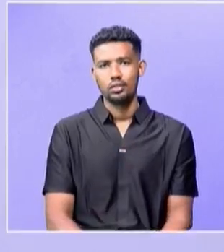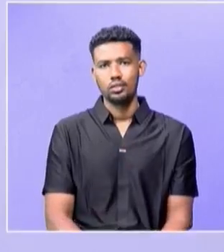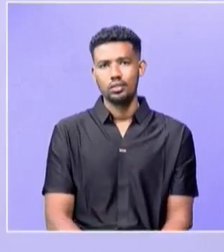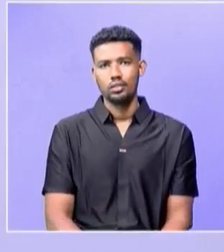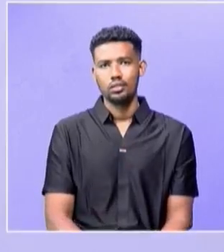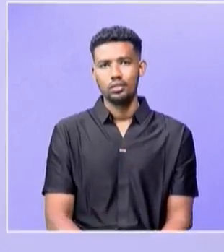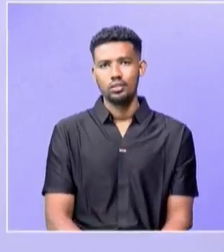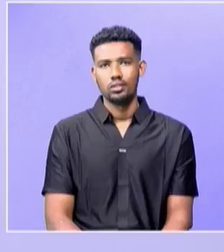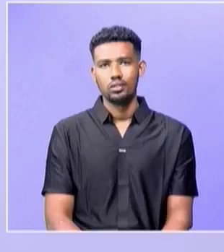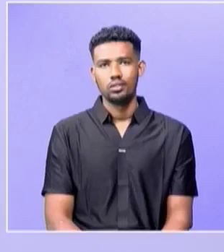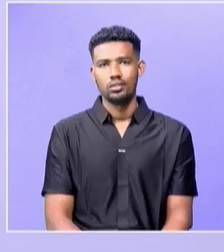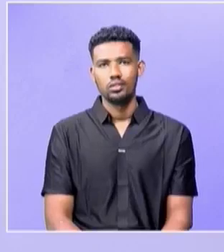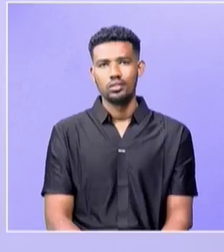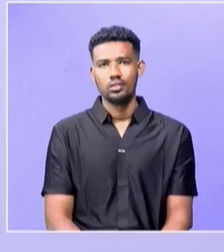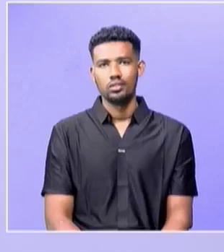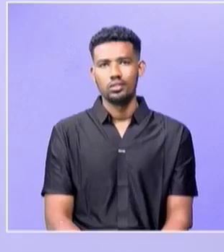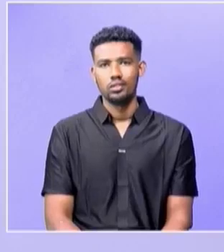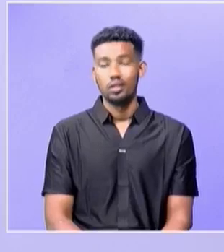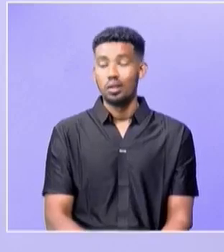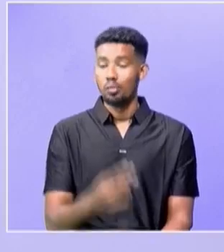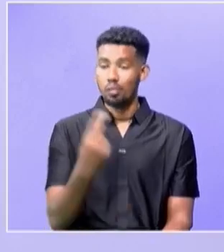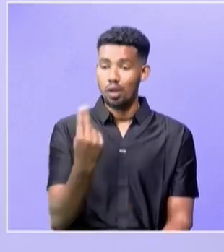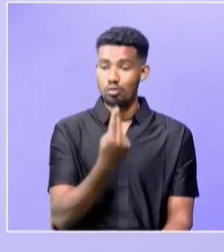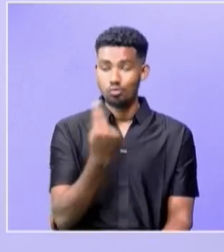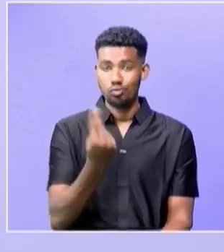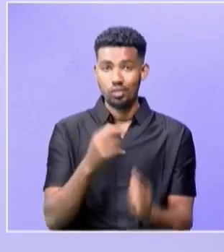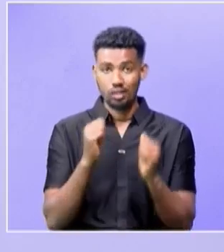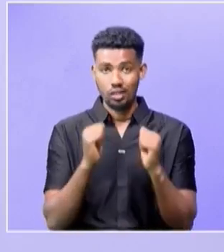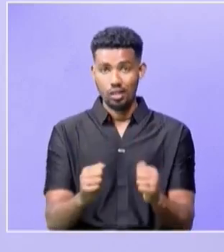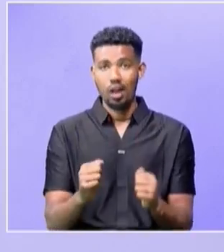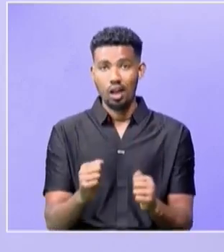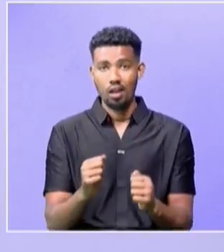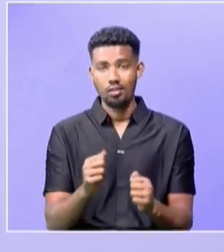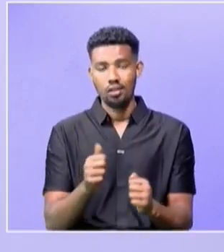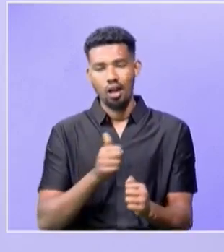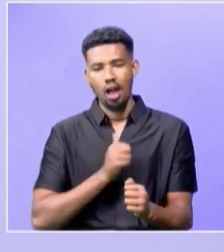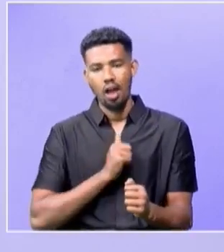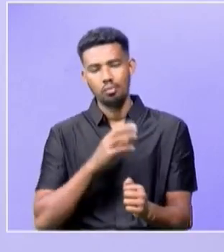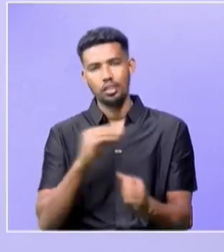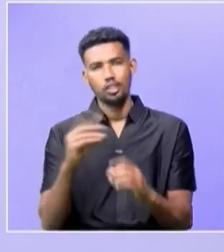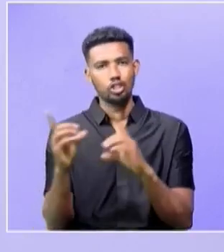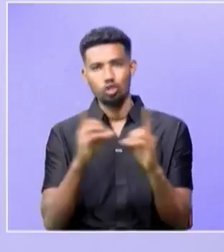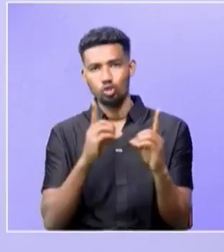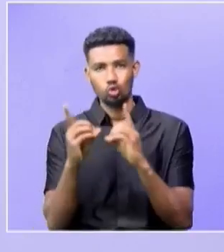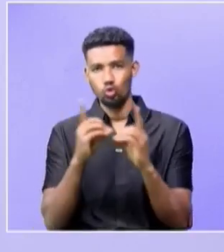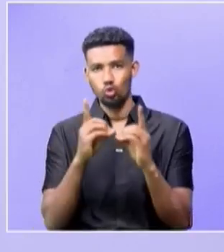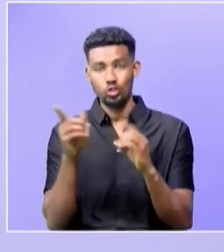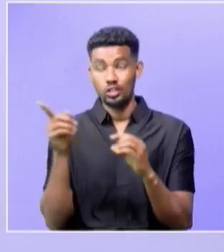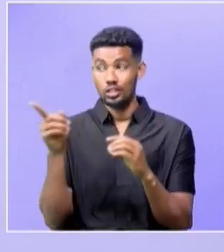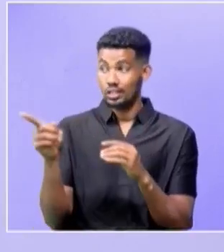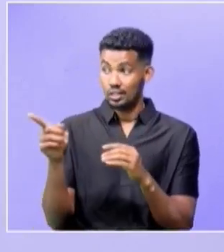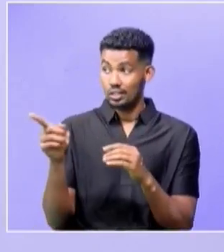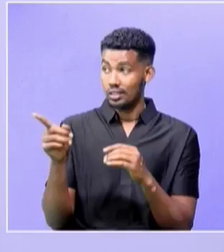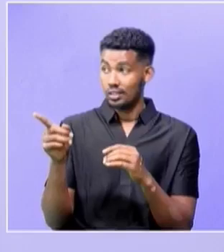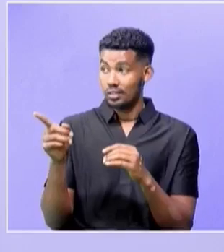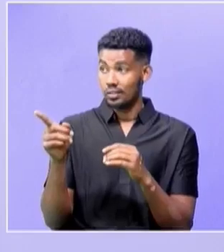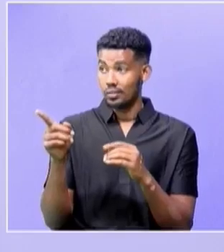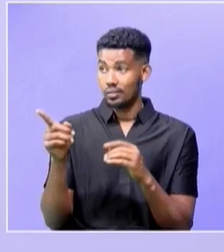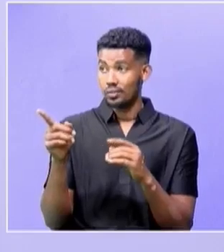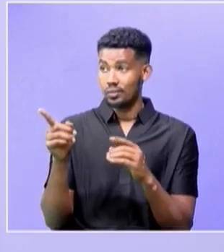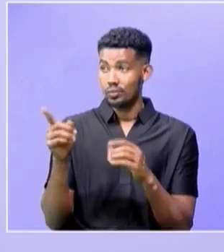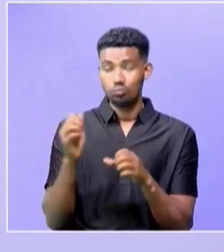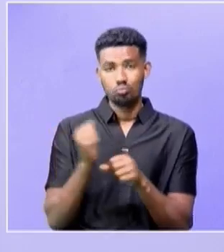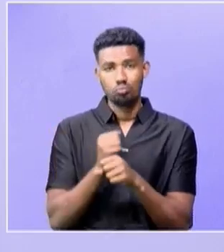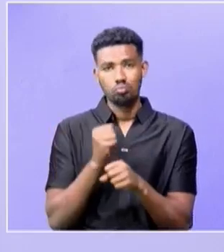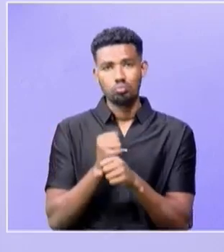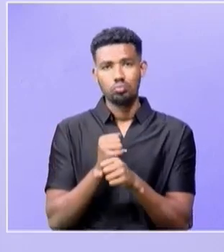Neither do I. By using can, and do. These are, we can use